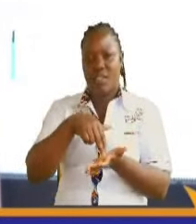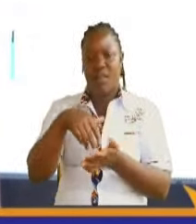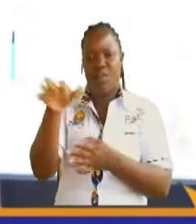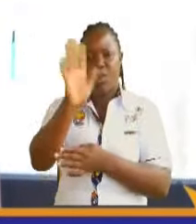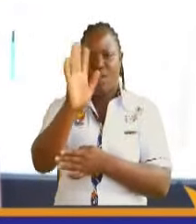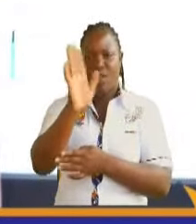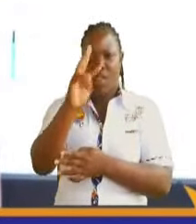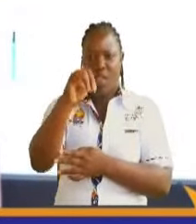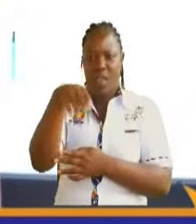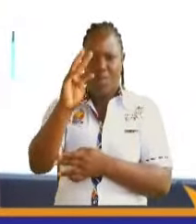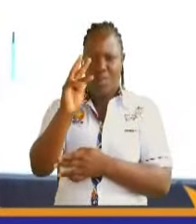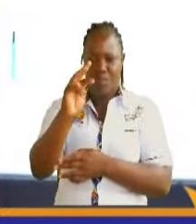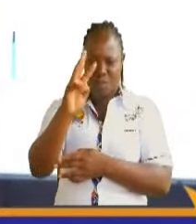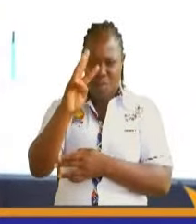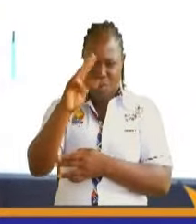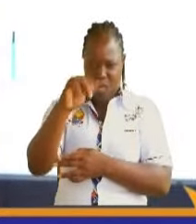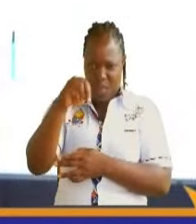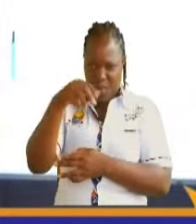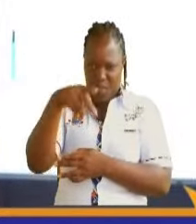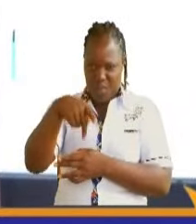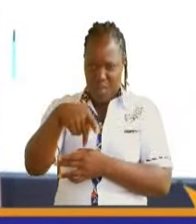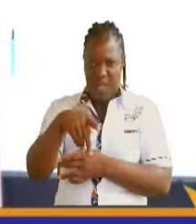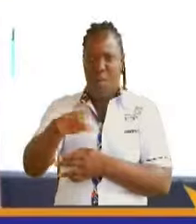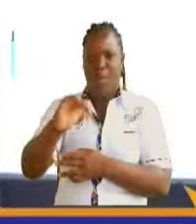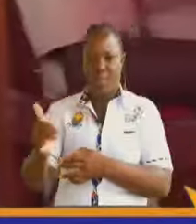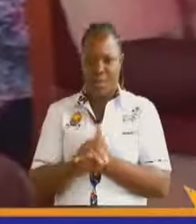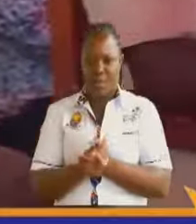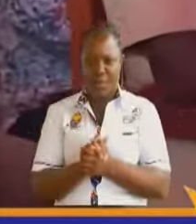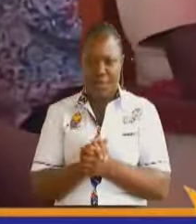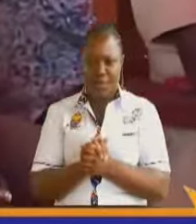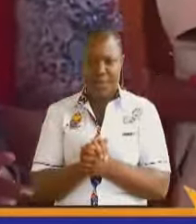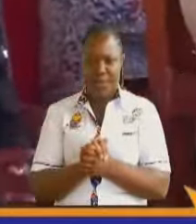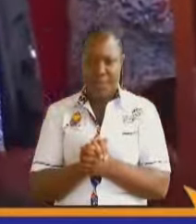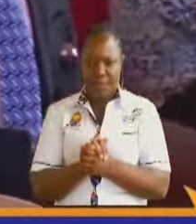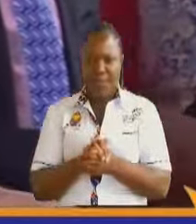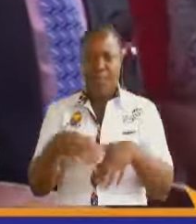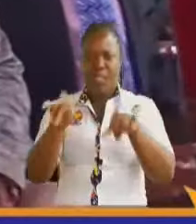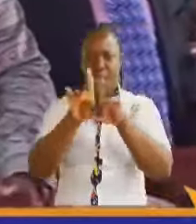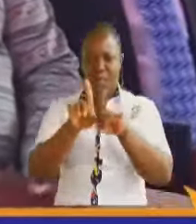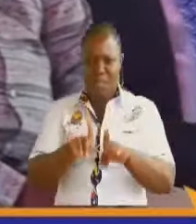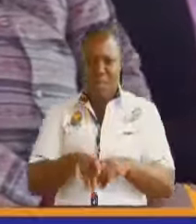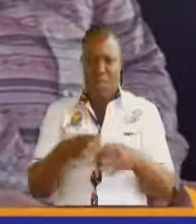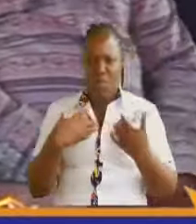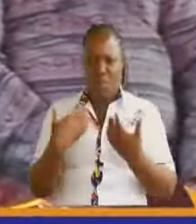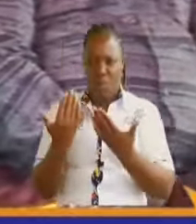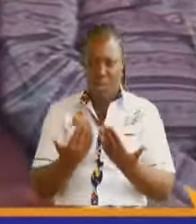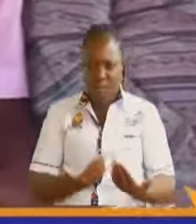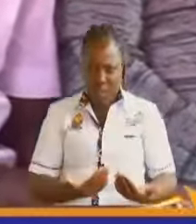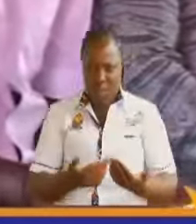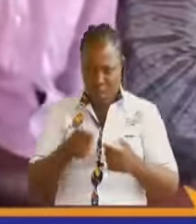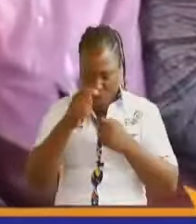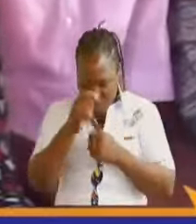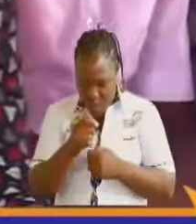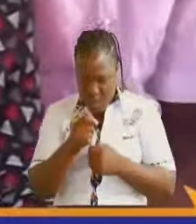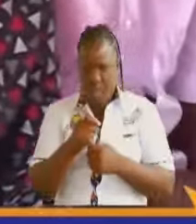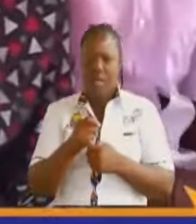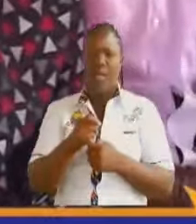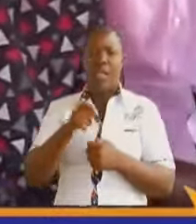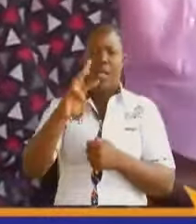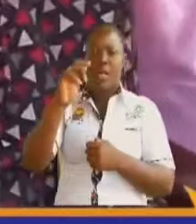That is the MP for Homa Bay Town constituency. I would like to recognize the Honorable MP for